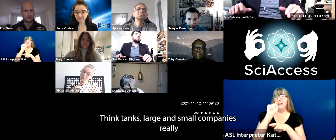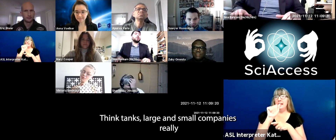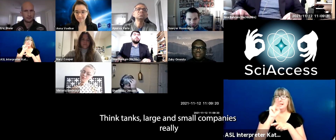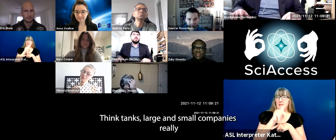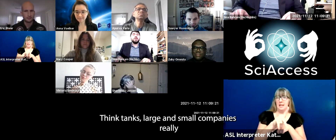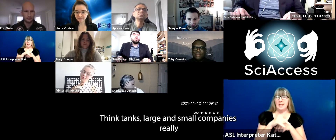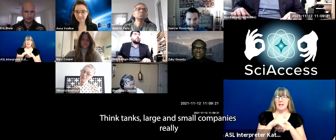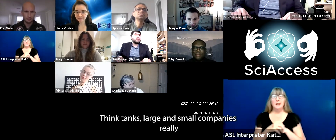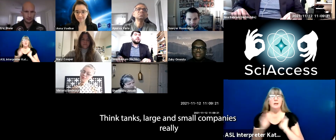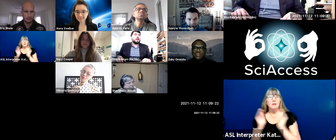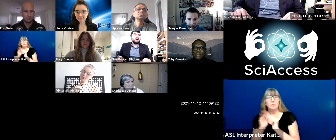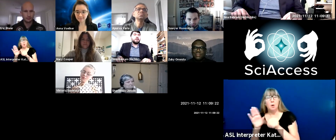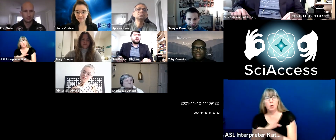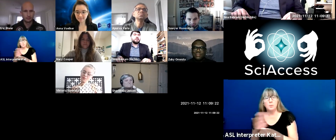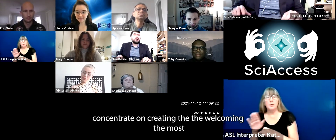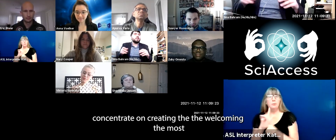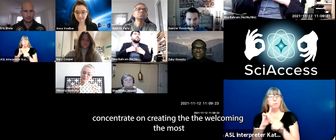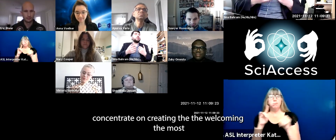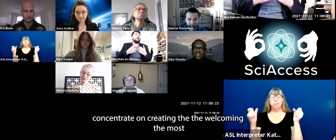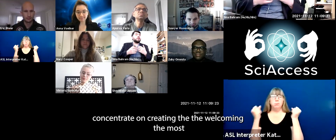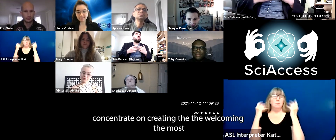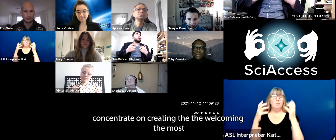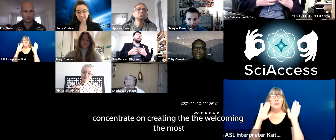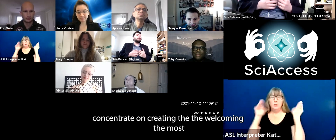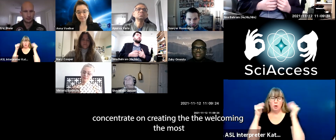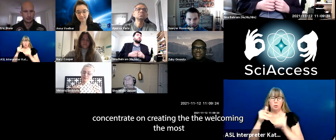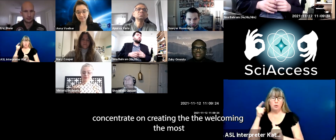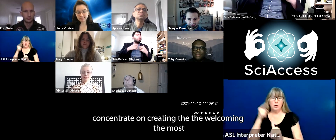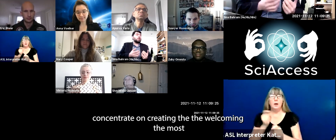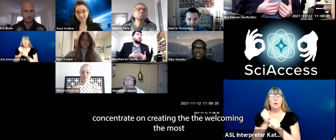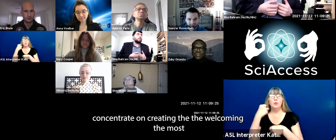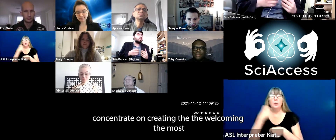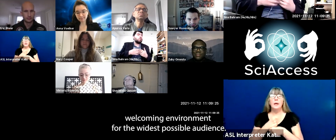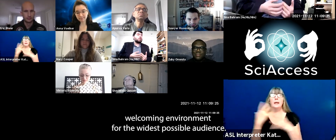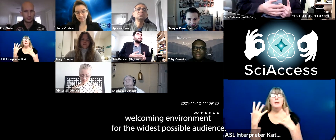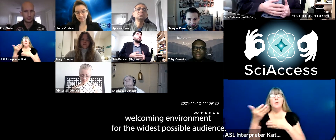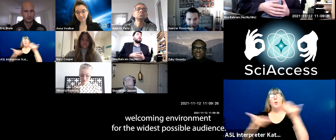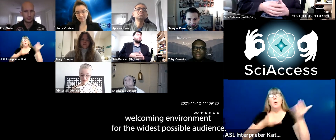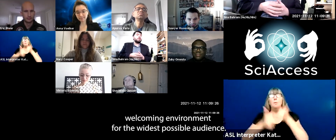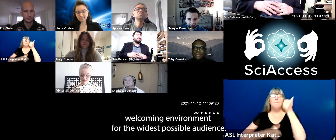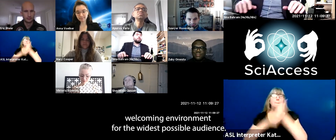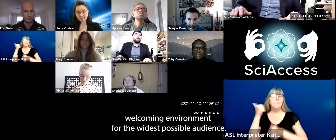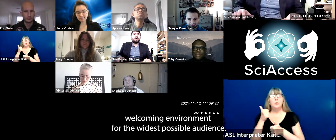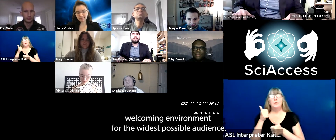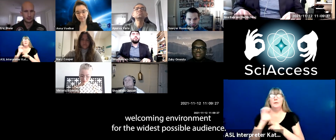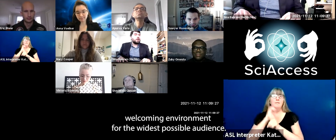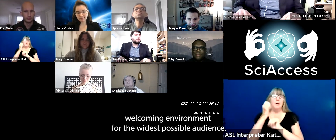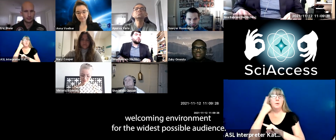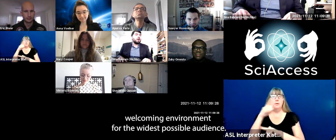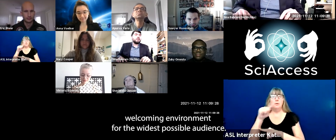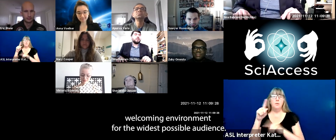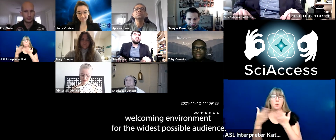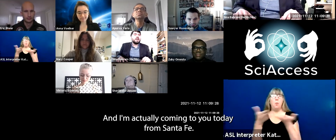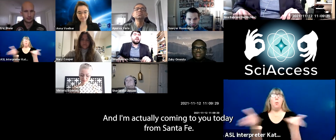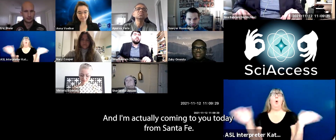large and small companies, really concentrate on creating the most welcoming environment for the widest